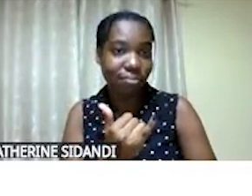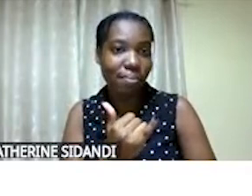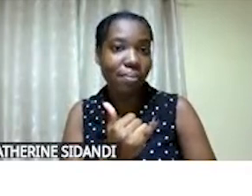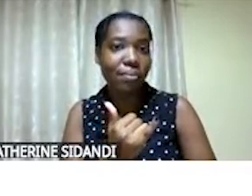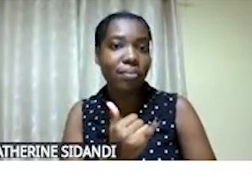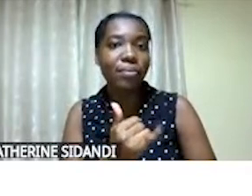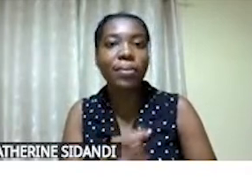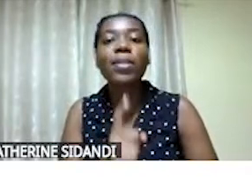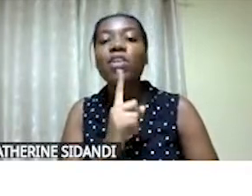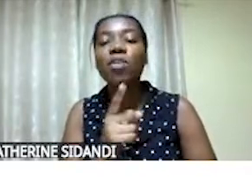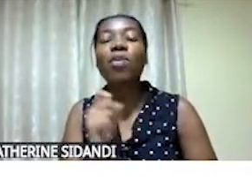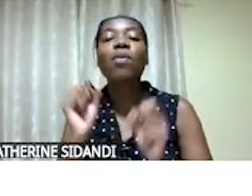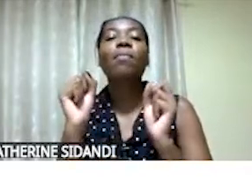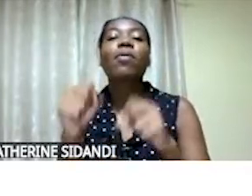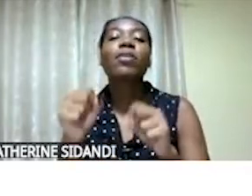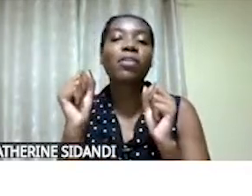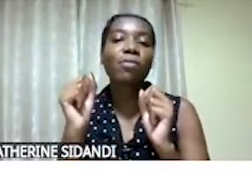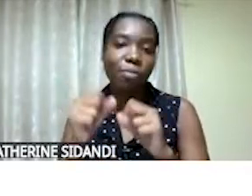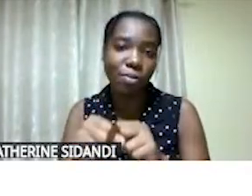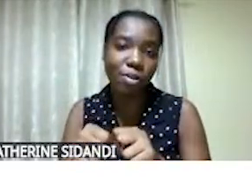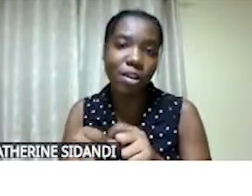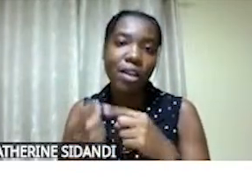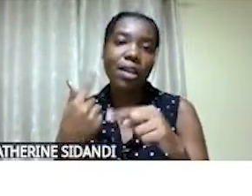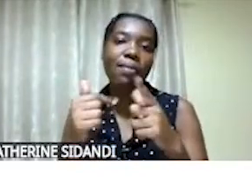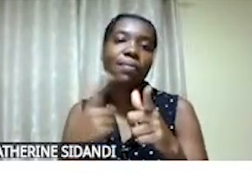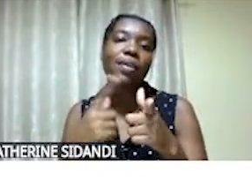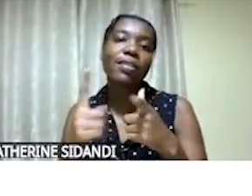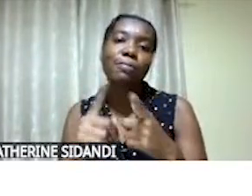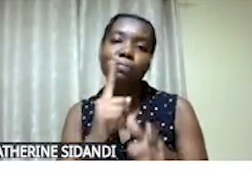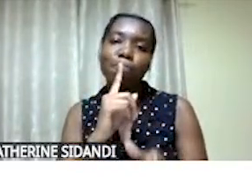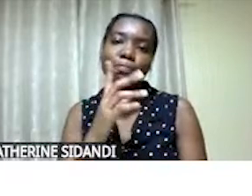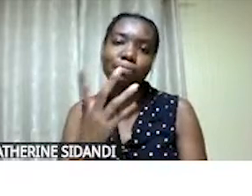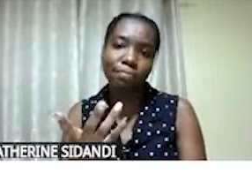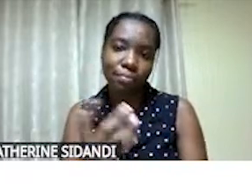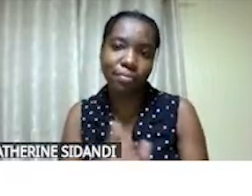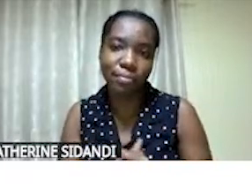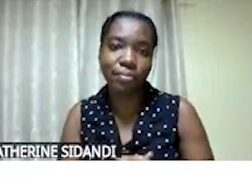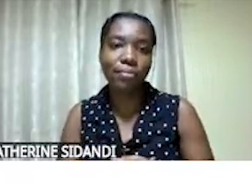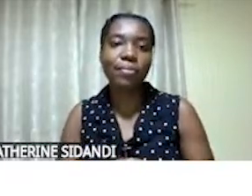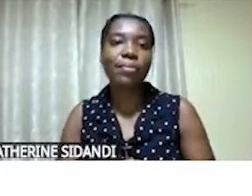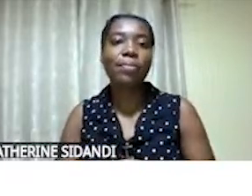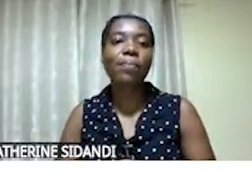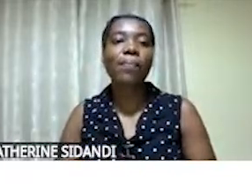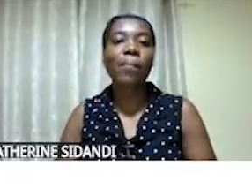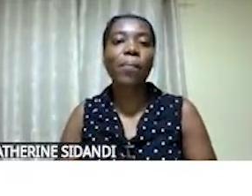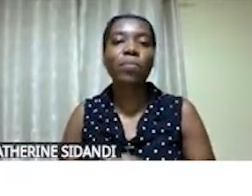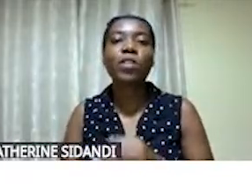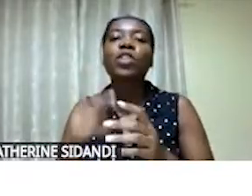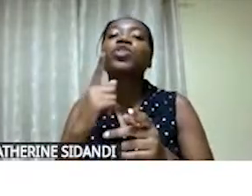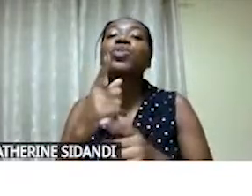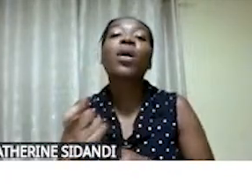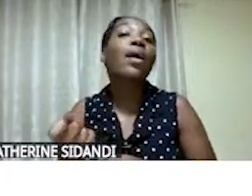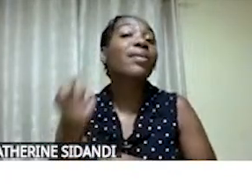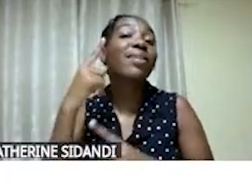able to come here and ask yourself, in step 2, now understand your